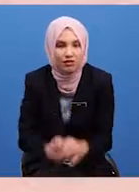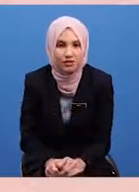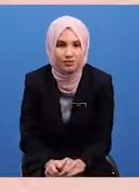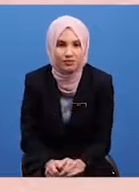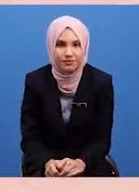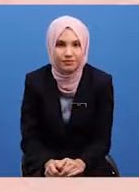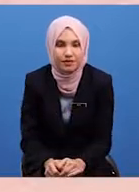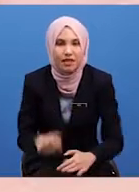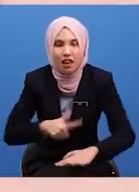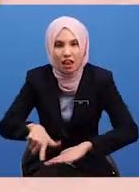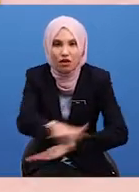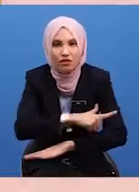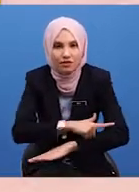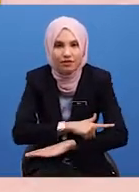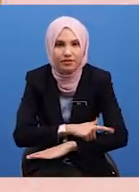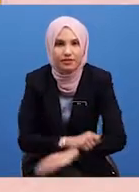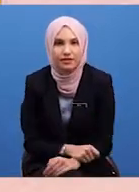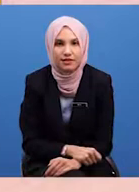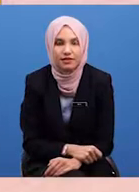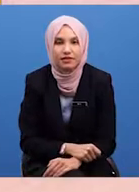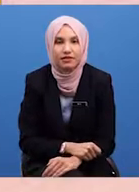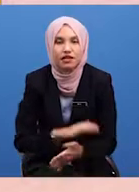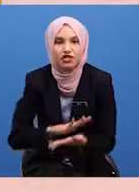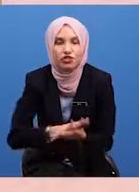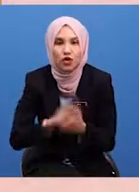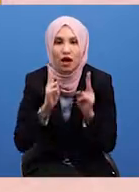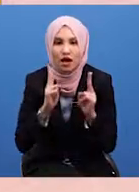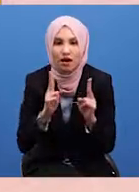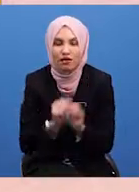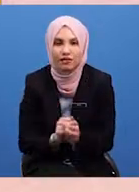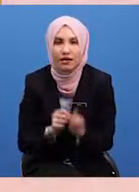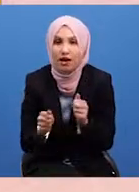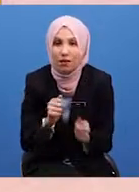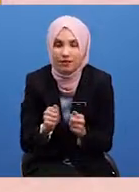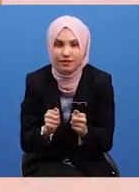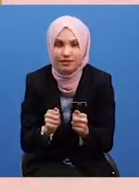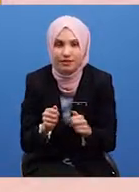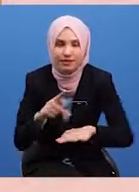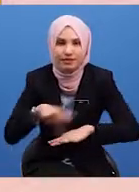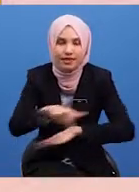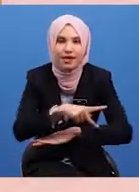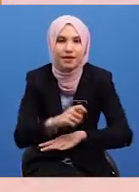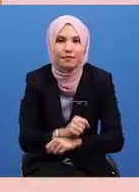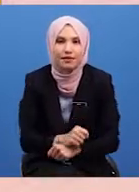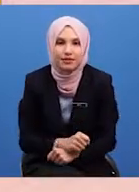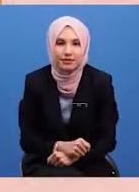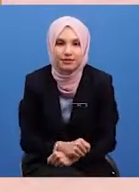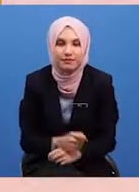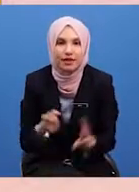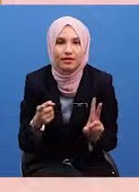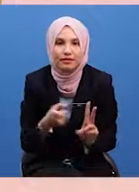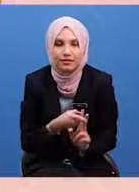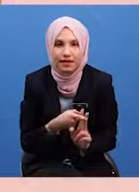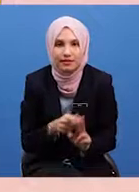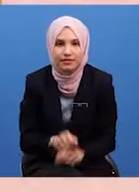first location is the school hall. The competition takes place at the school hall. The second location